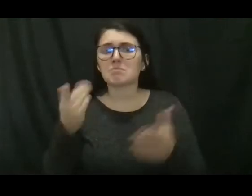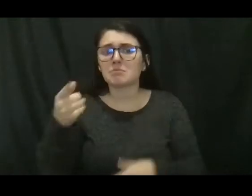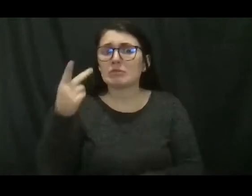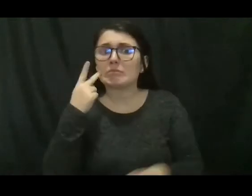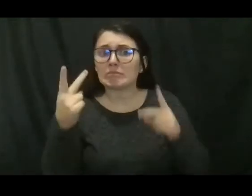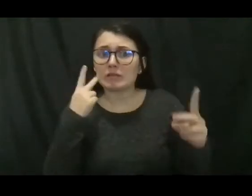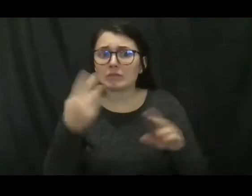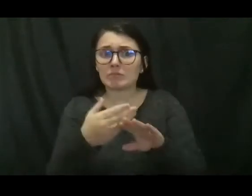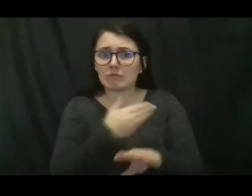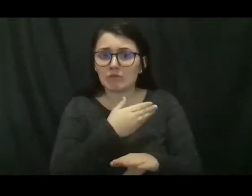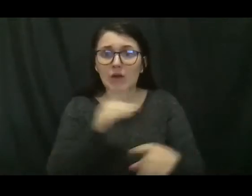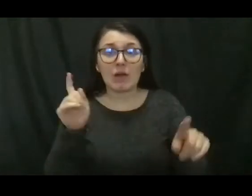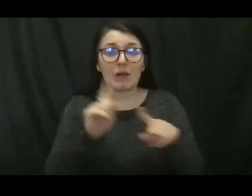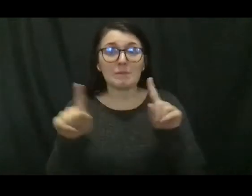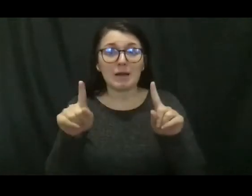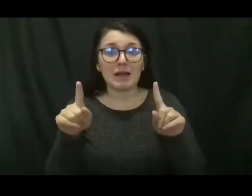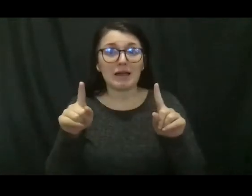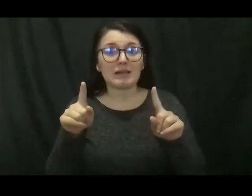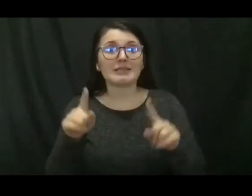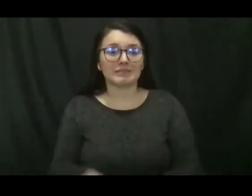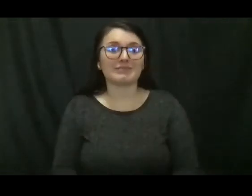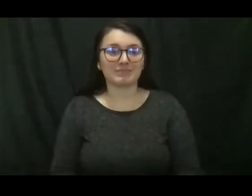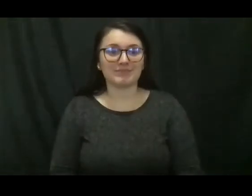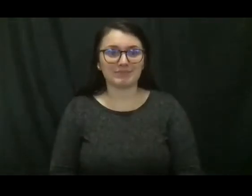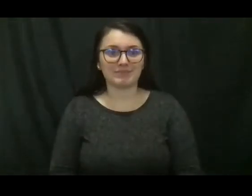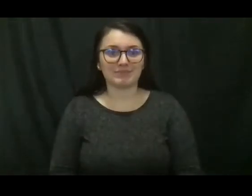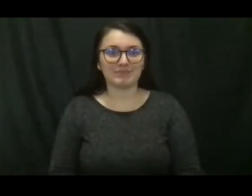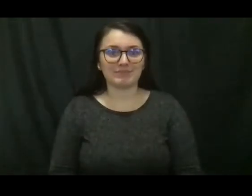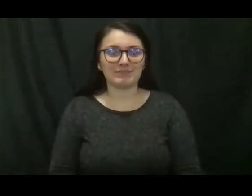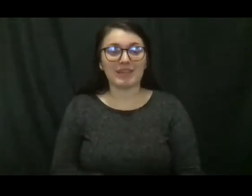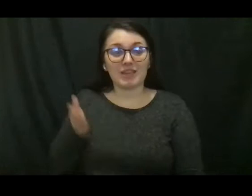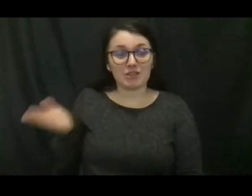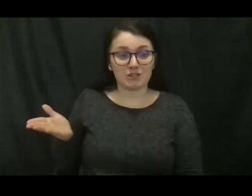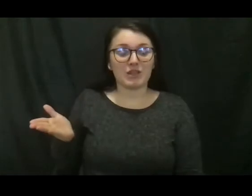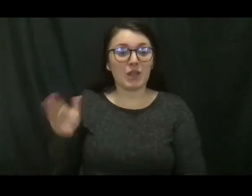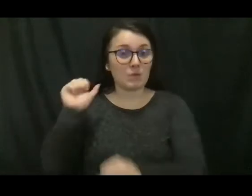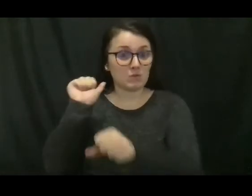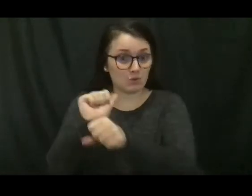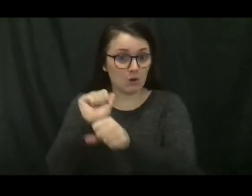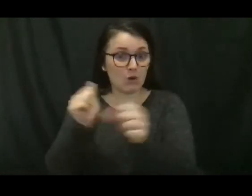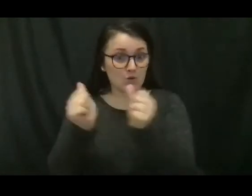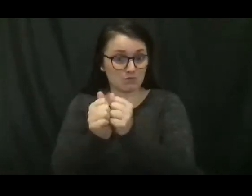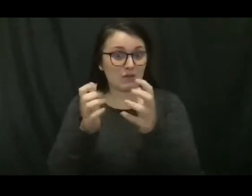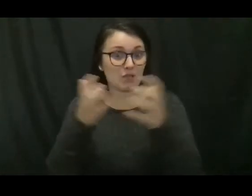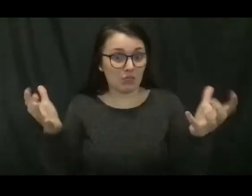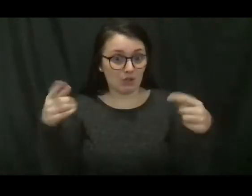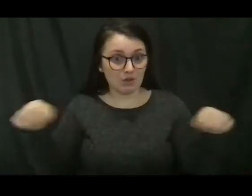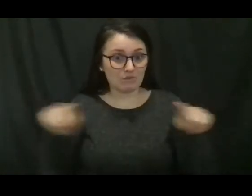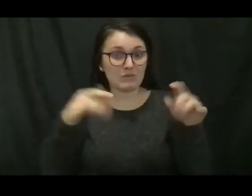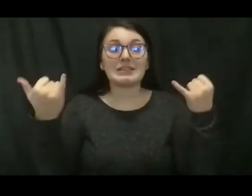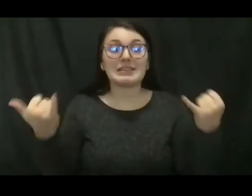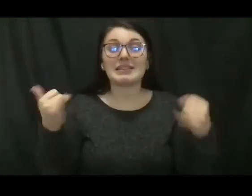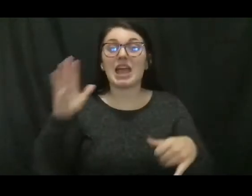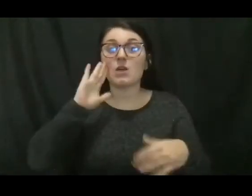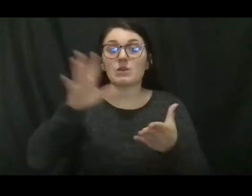is EcoChick, our special guest. And she works with a lot of you. And today we get to learn about